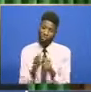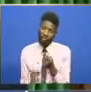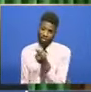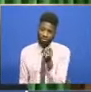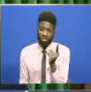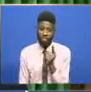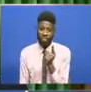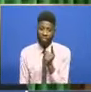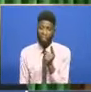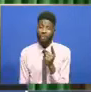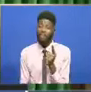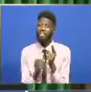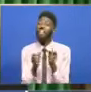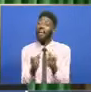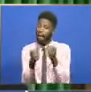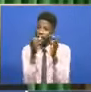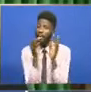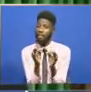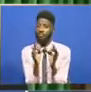that